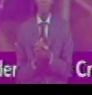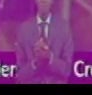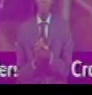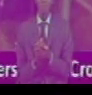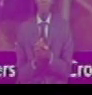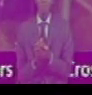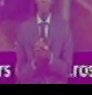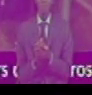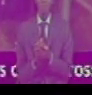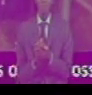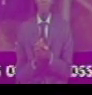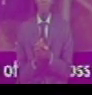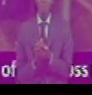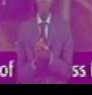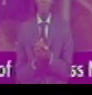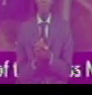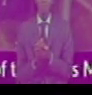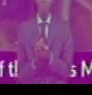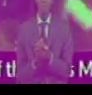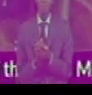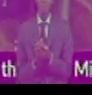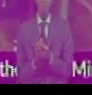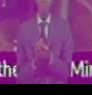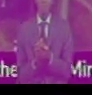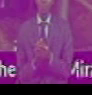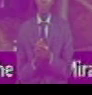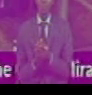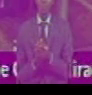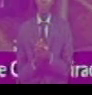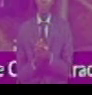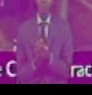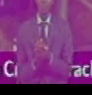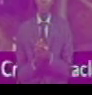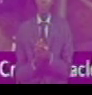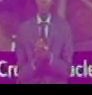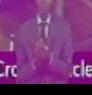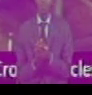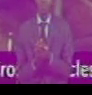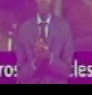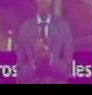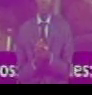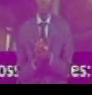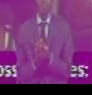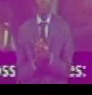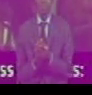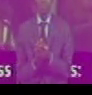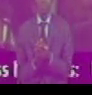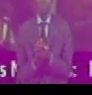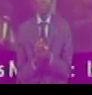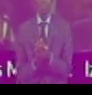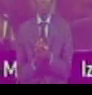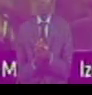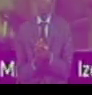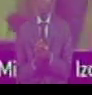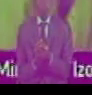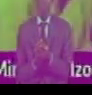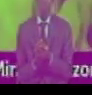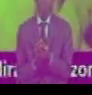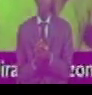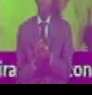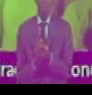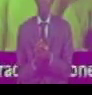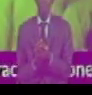na basi ekom. Banga jine ke mo bang min. Akere kan Sunday basi. Akbona basi